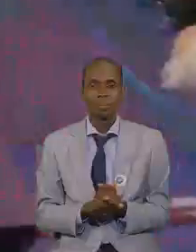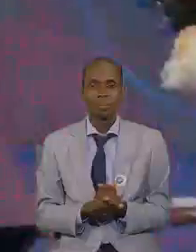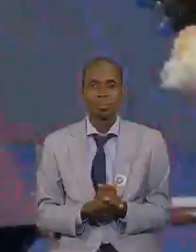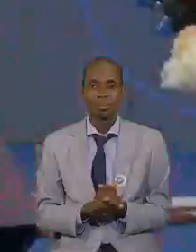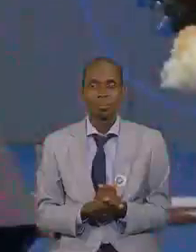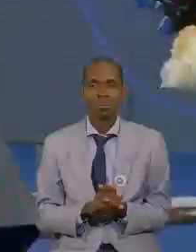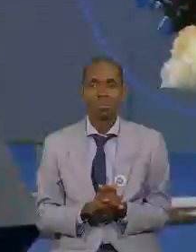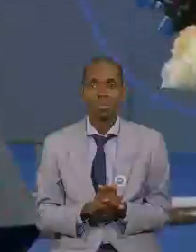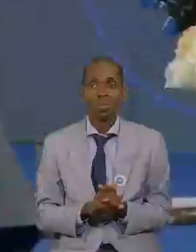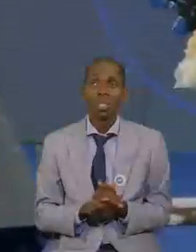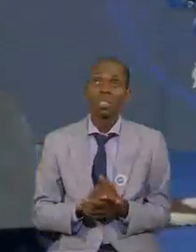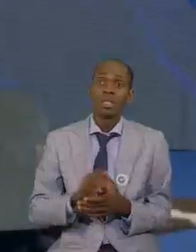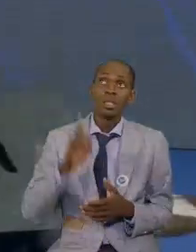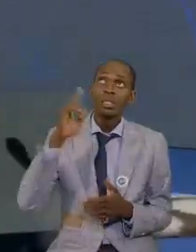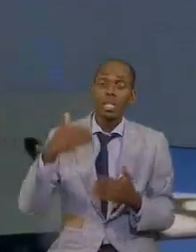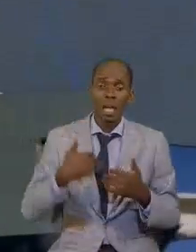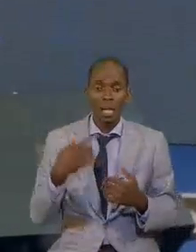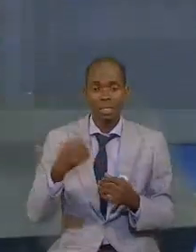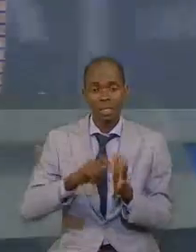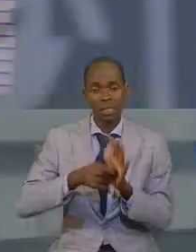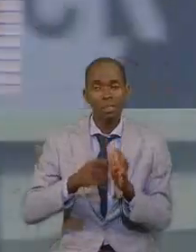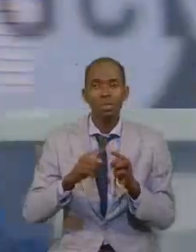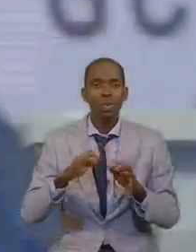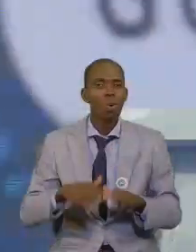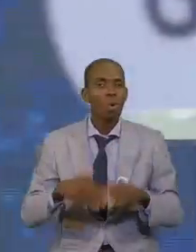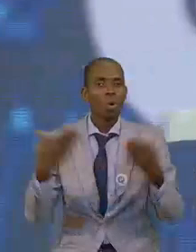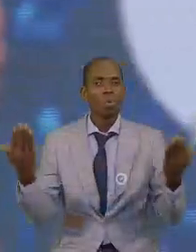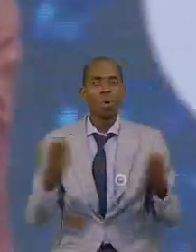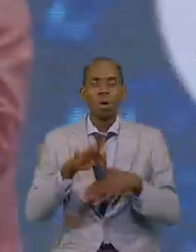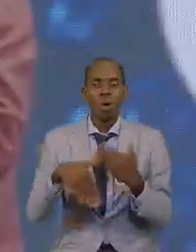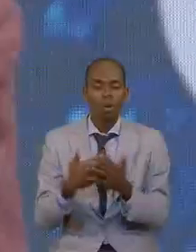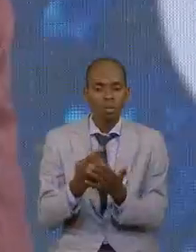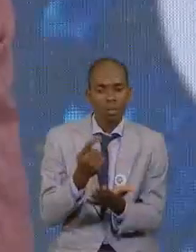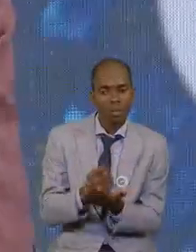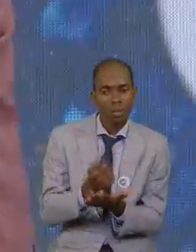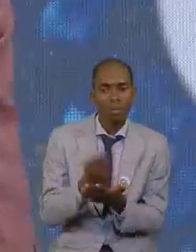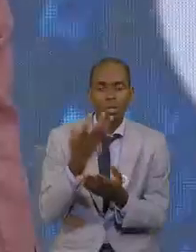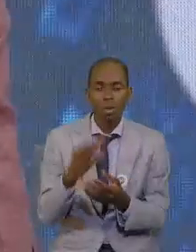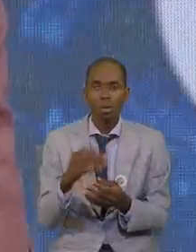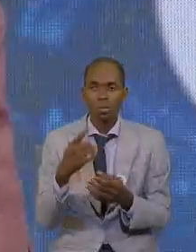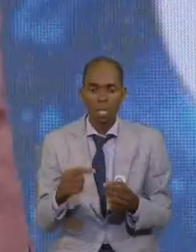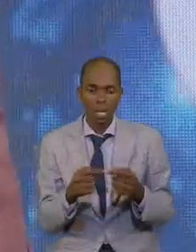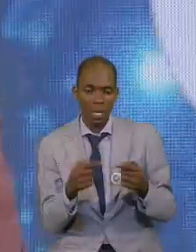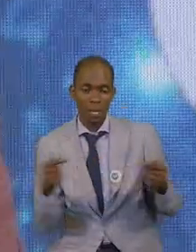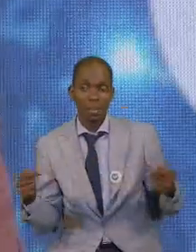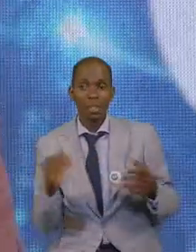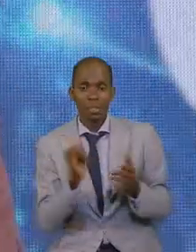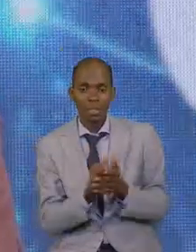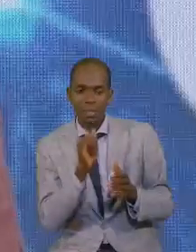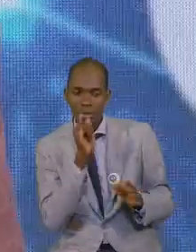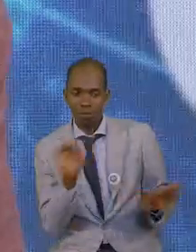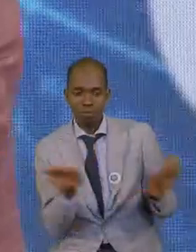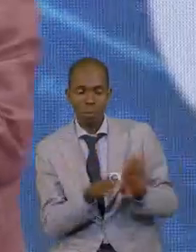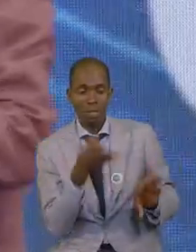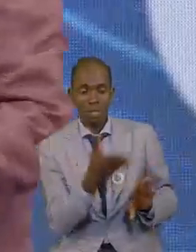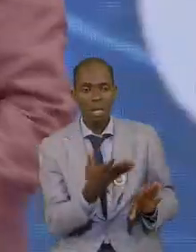He has the key to open all the treasure house of the enemy that he locks there, and he wants to